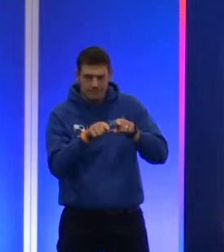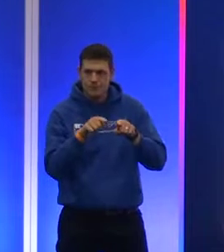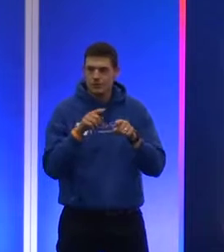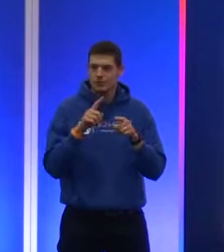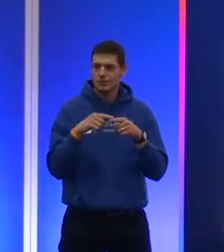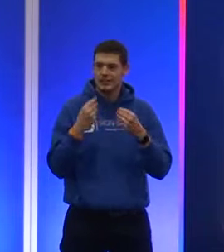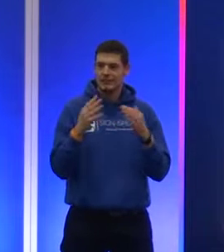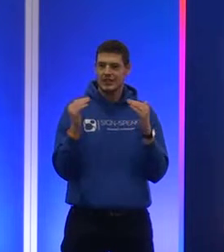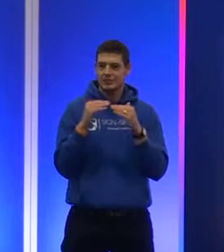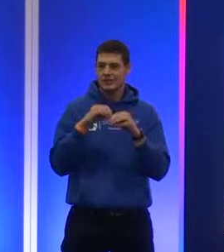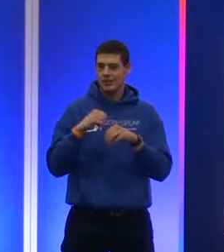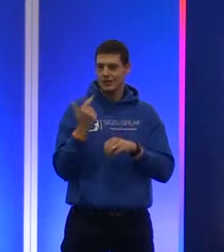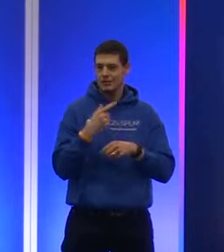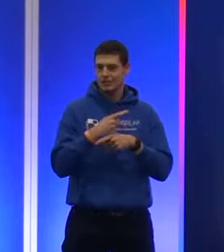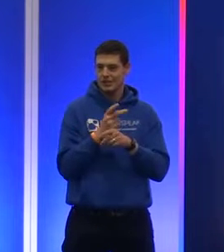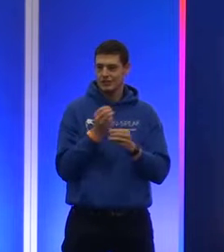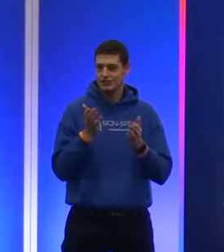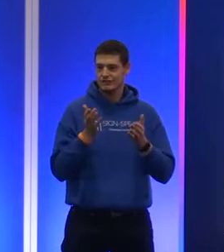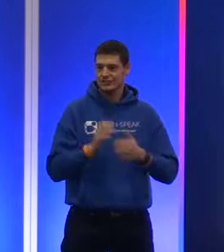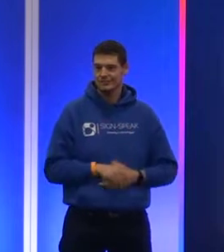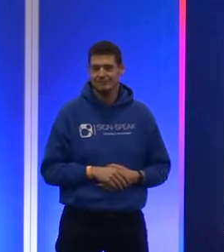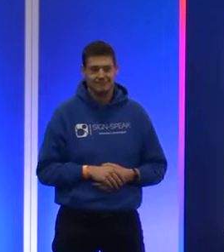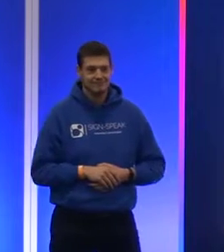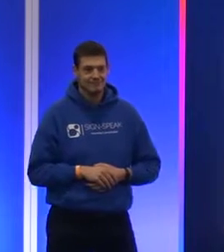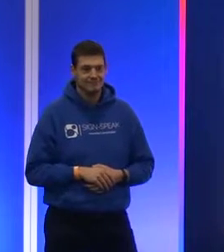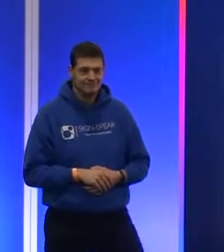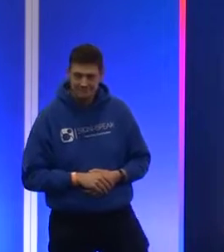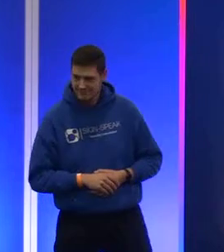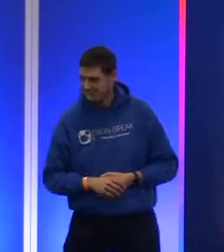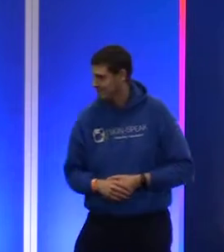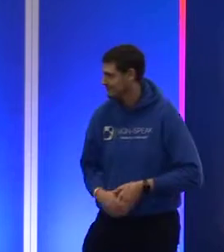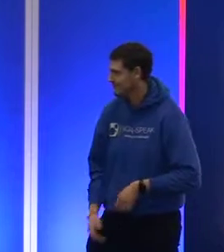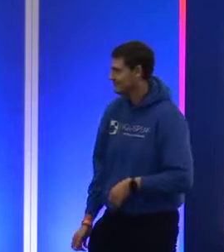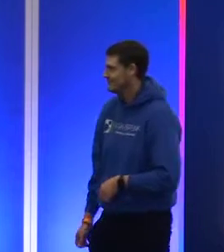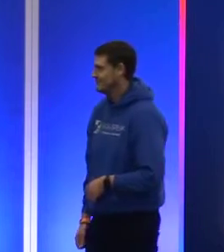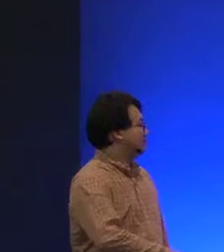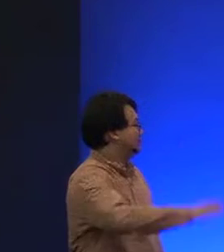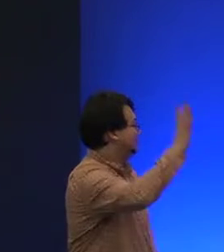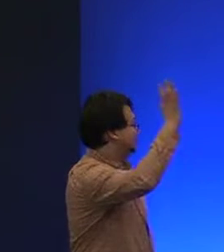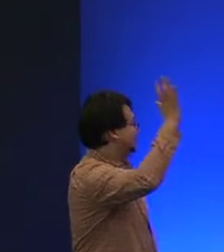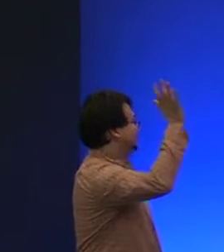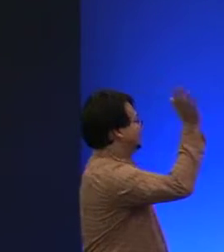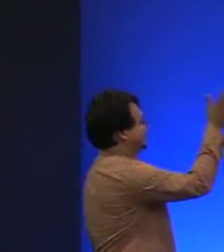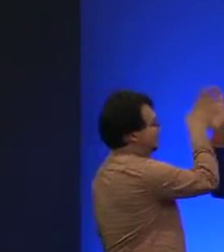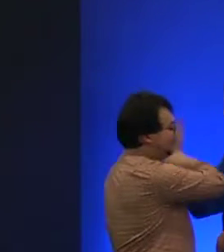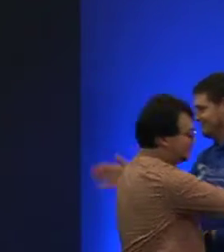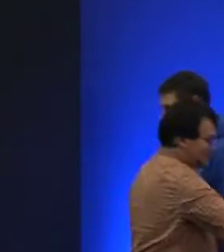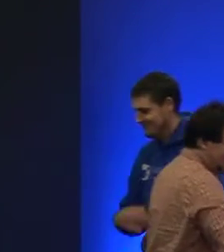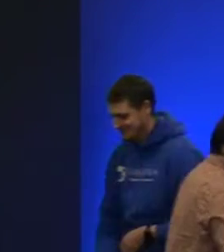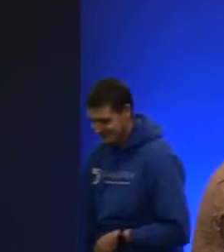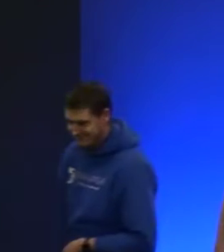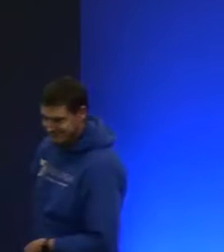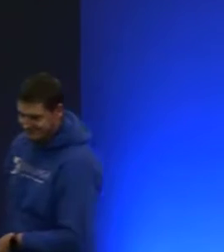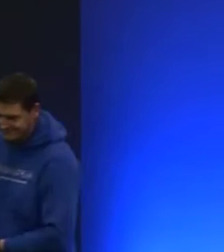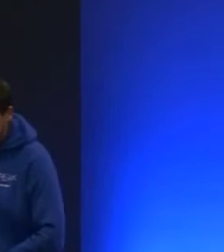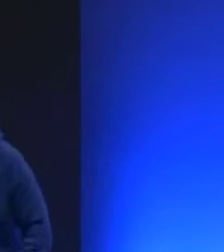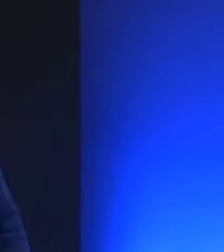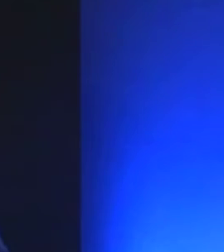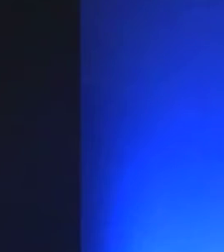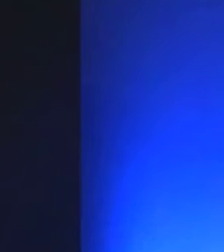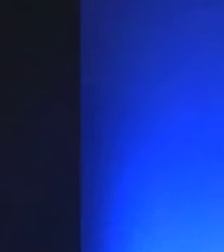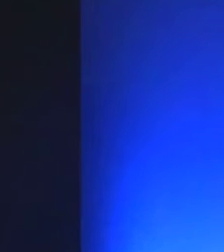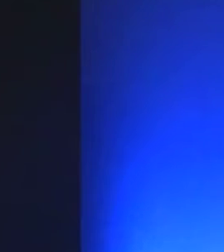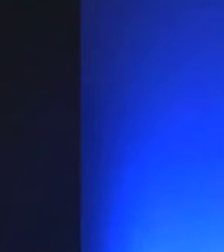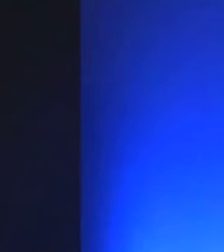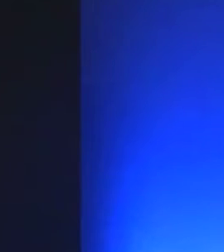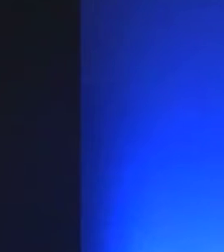innovating in this area. Where ASL and spoken English are working in parallel for